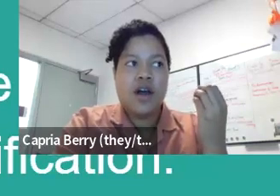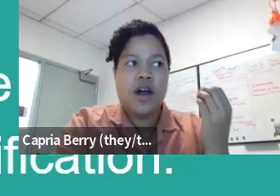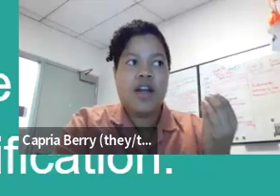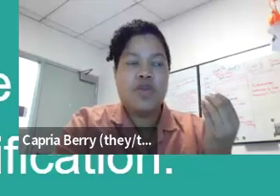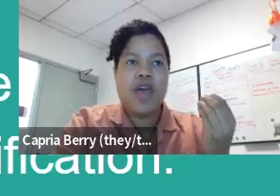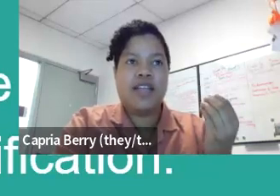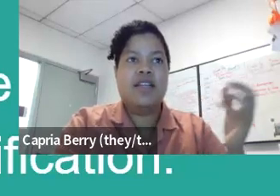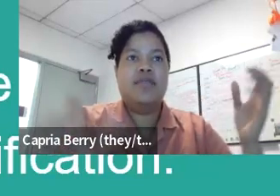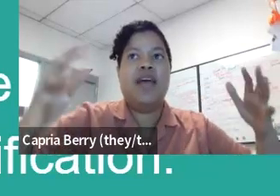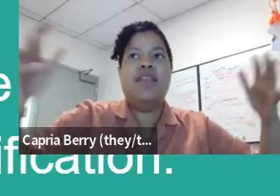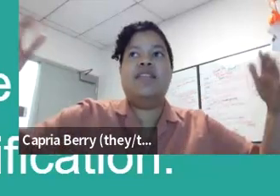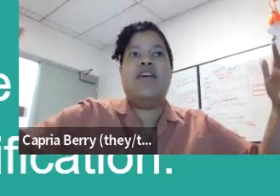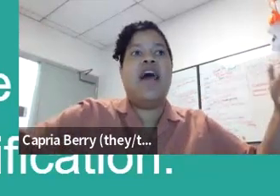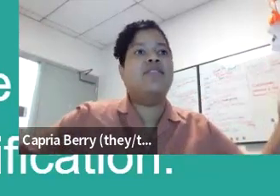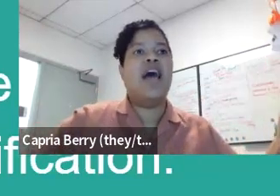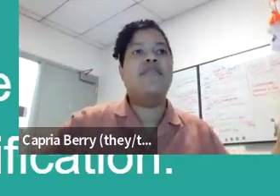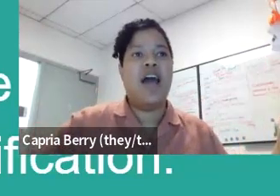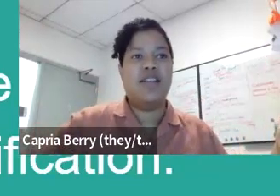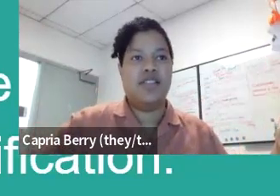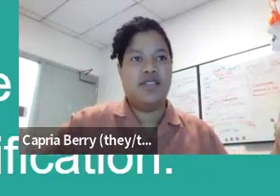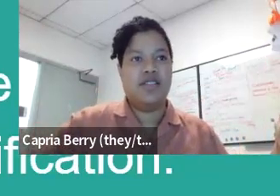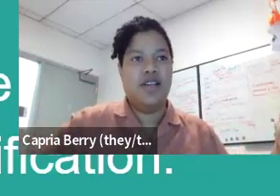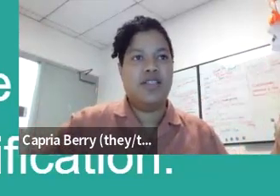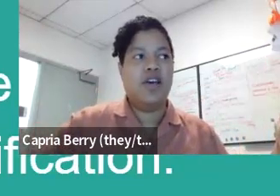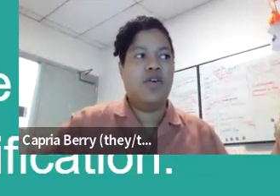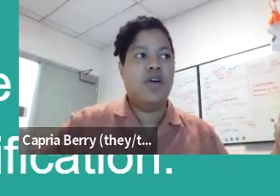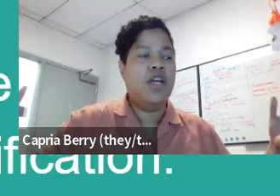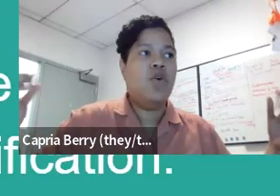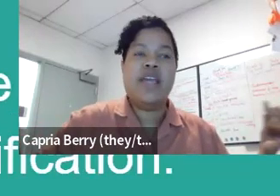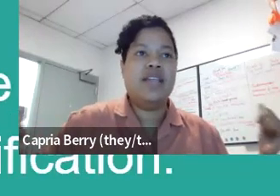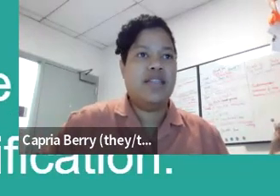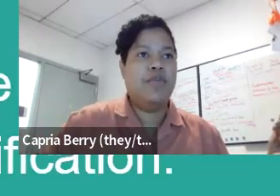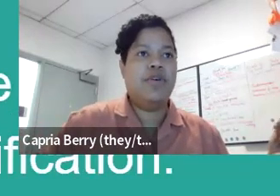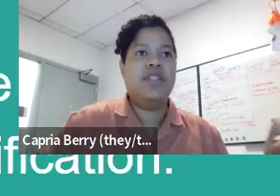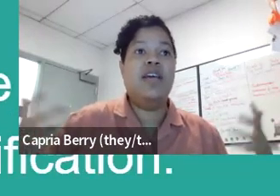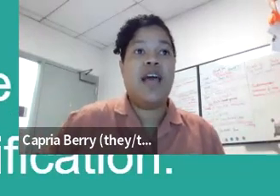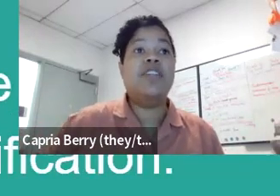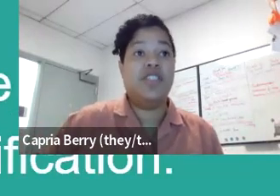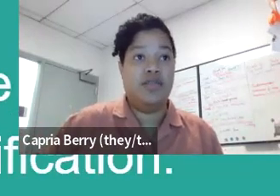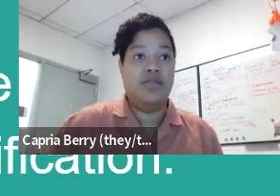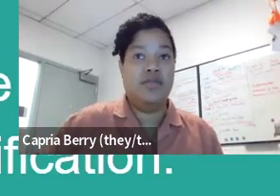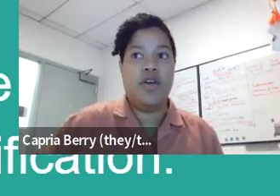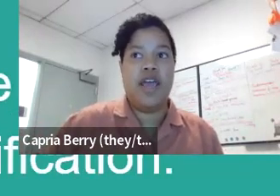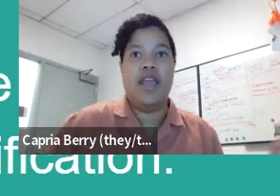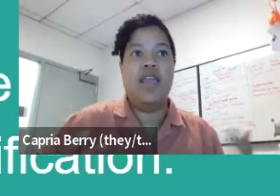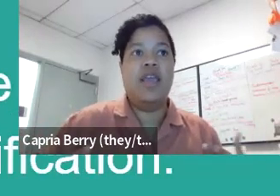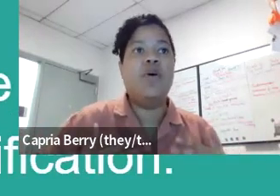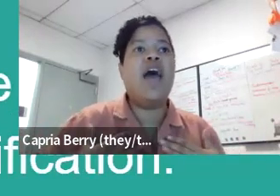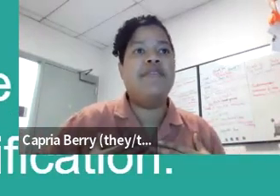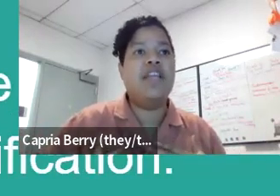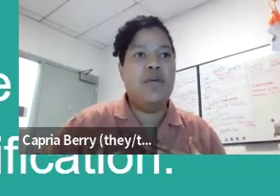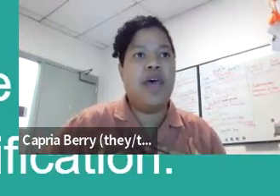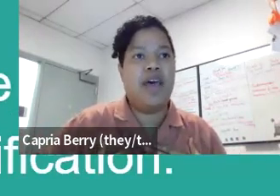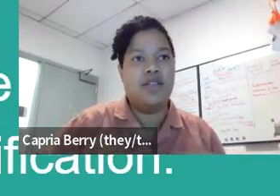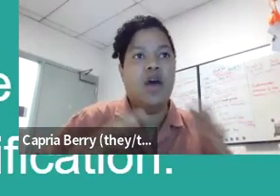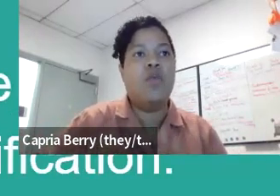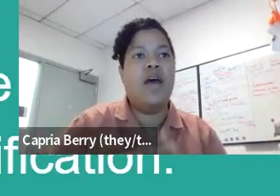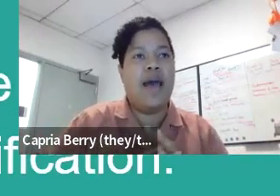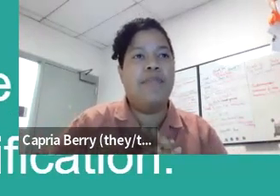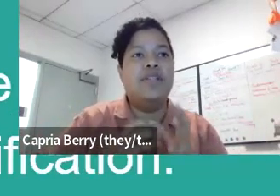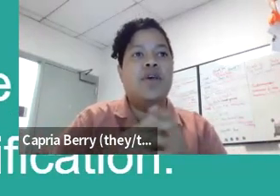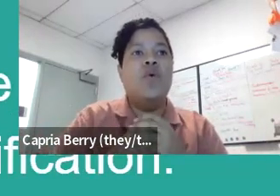institutions, okay? So we're within institutions, my goal is to take some learnings